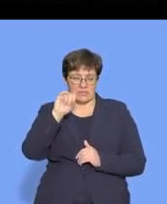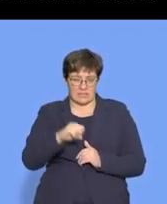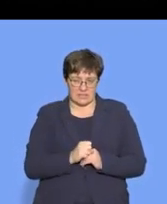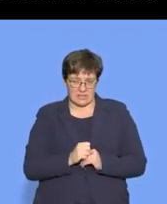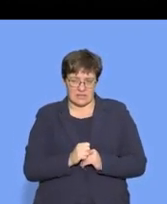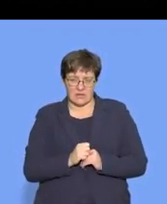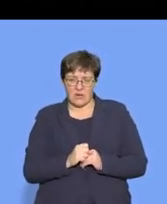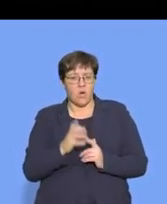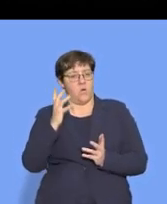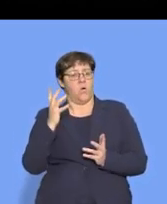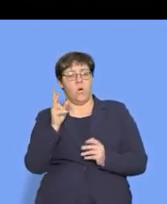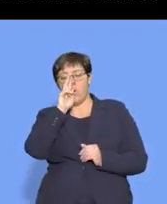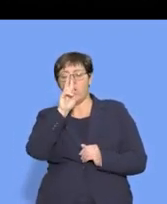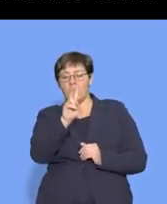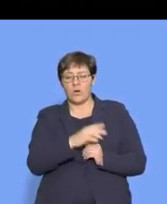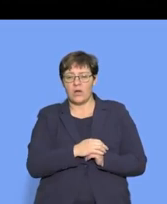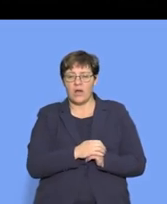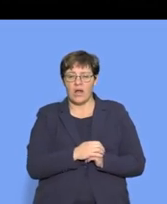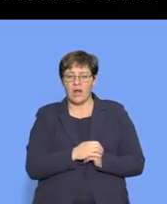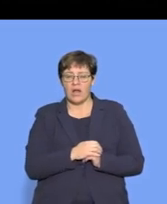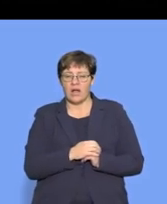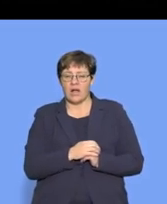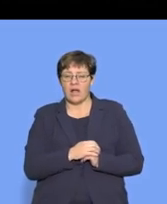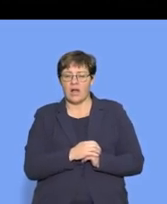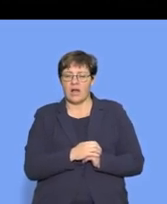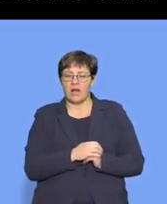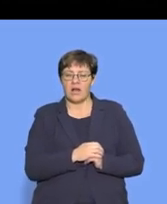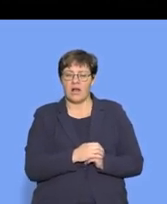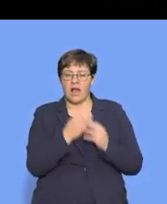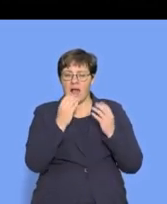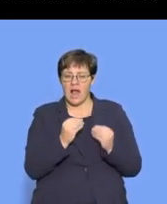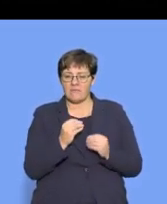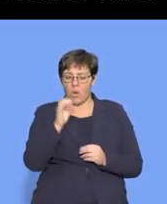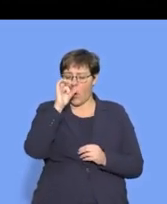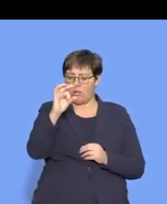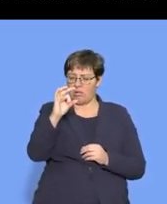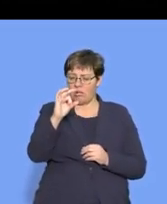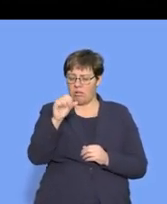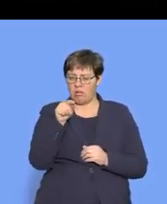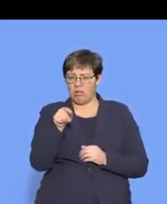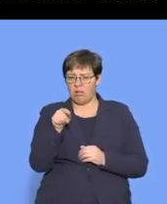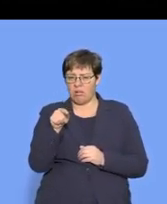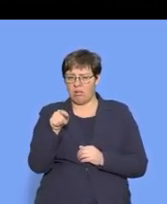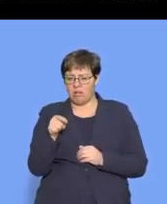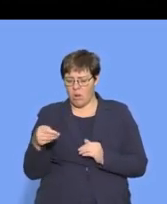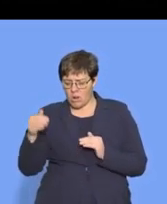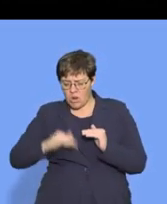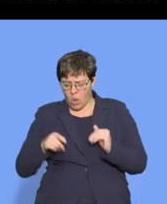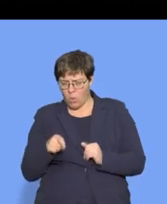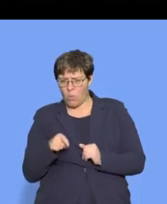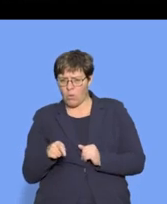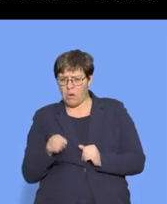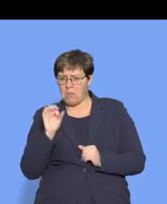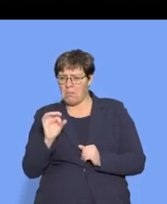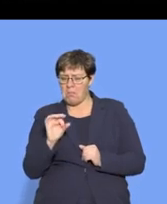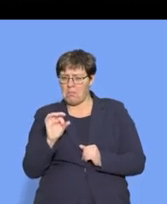my goodness, look here. There's a hole in the lower epidermis, and that's something we've looked